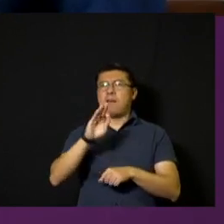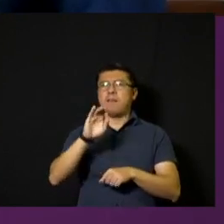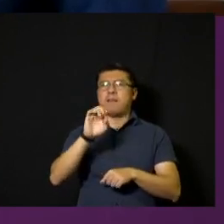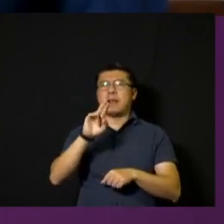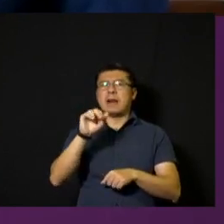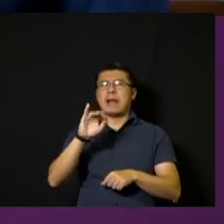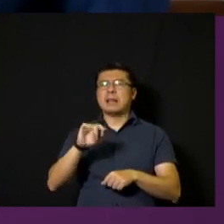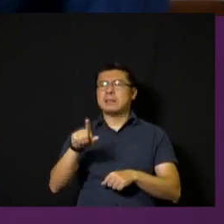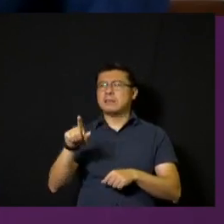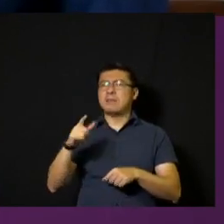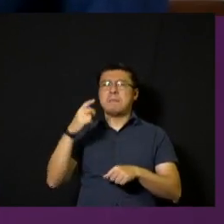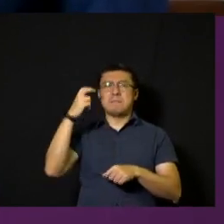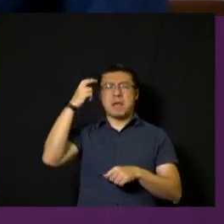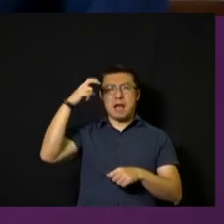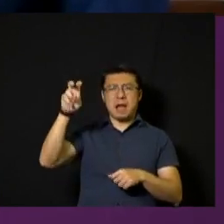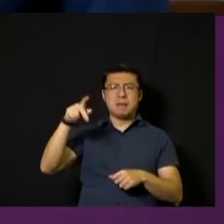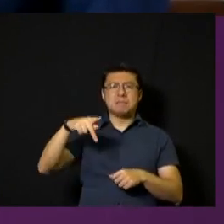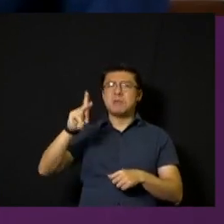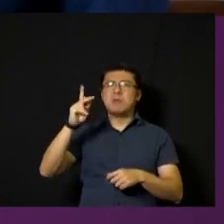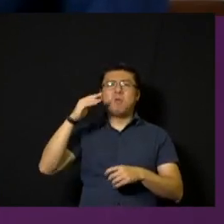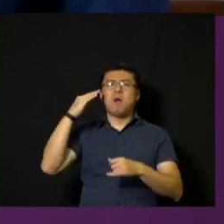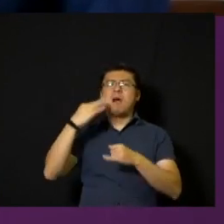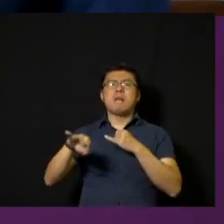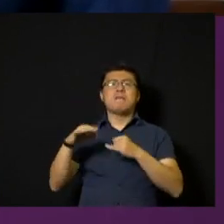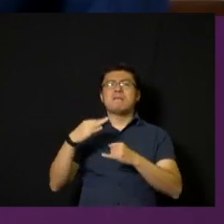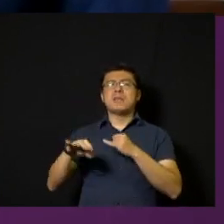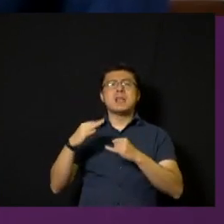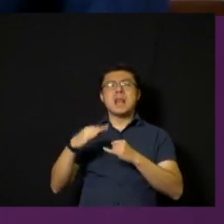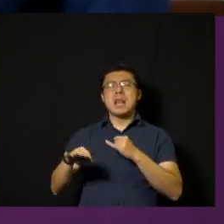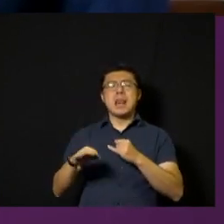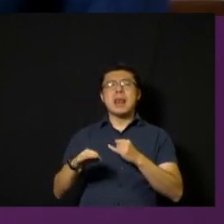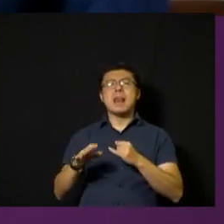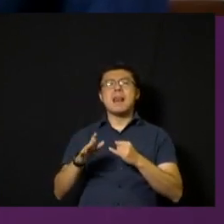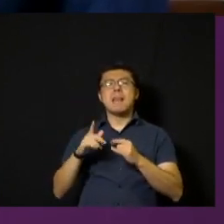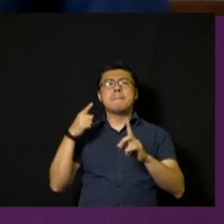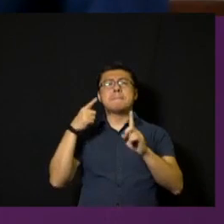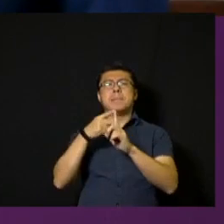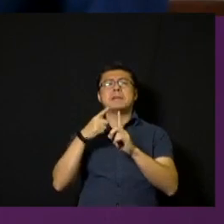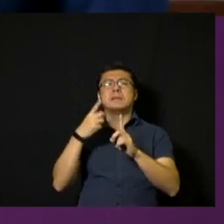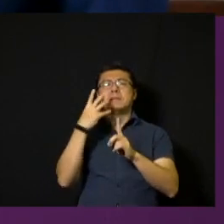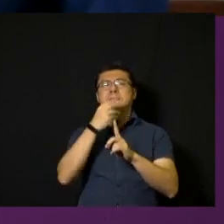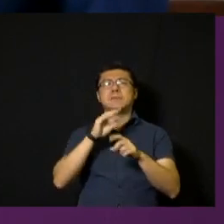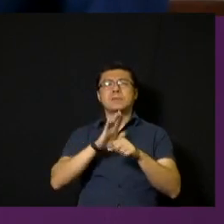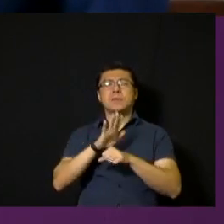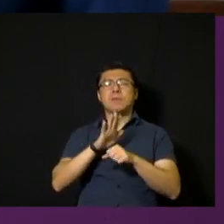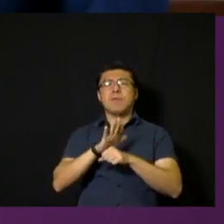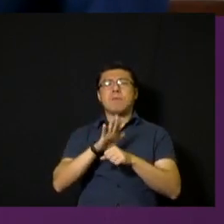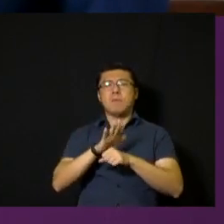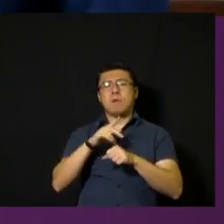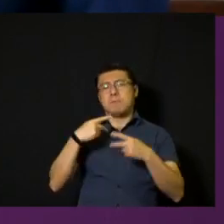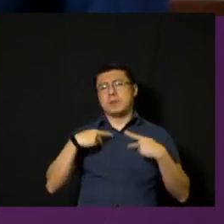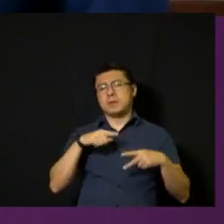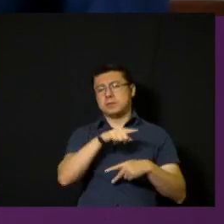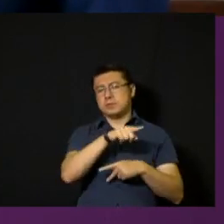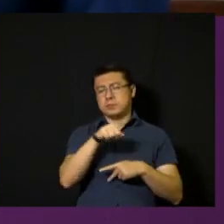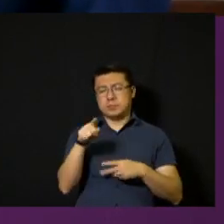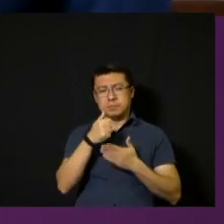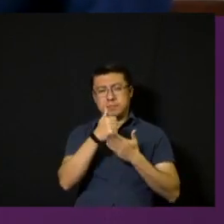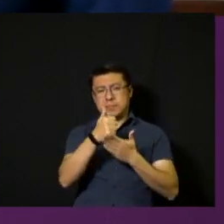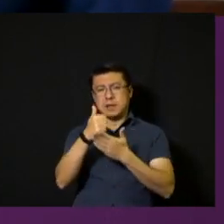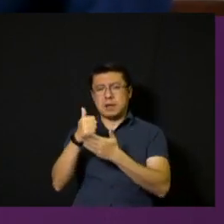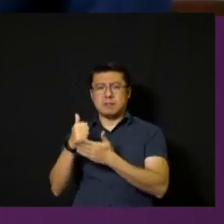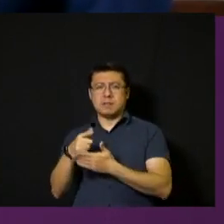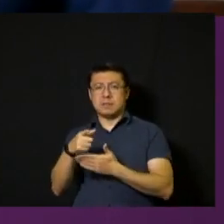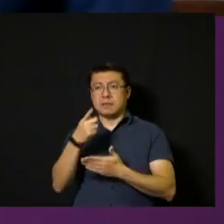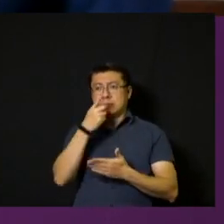to travel, I want to fly, but you understand that the final well-being is to go beyond. When people comes to